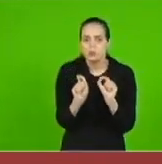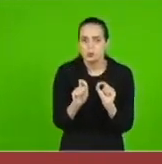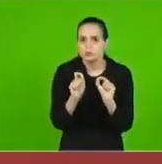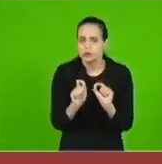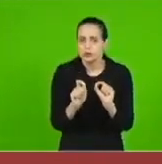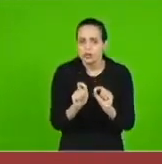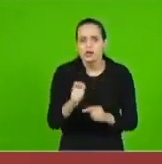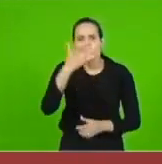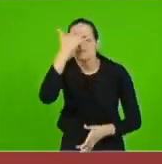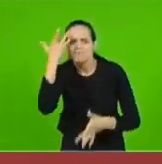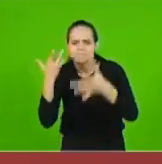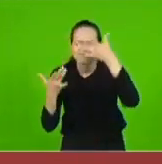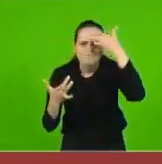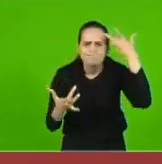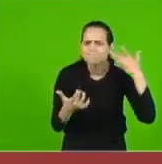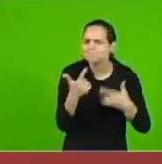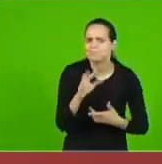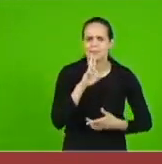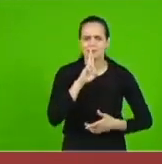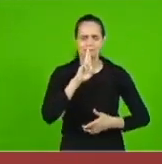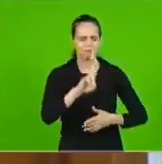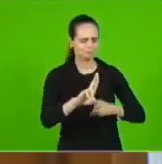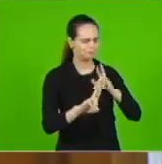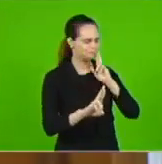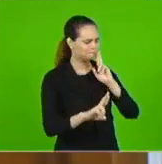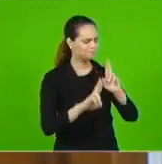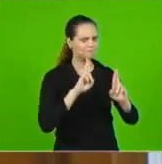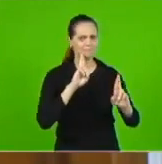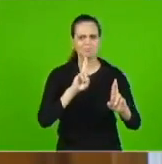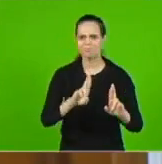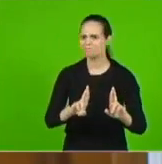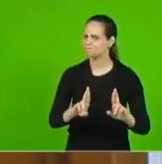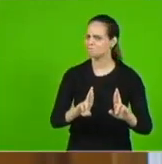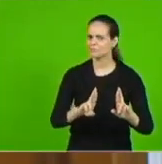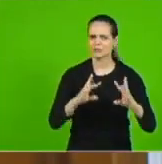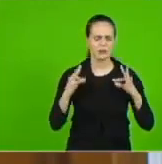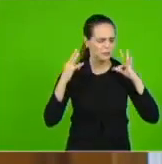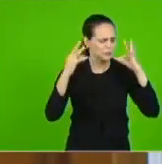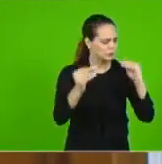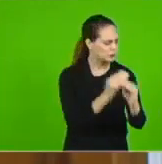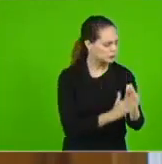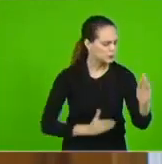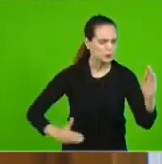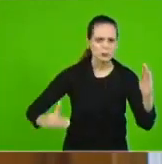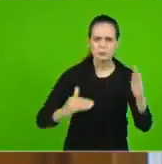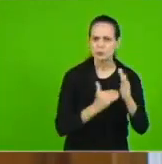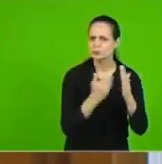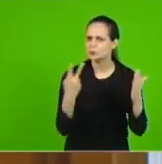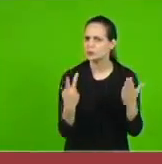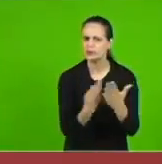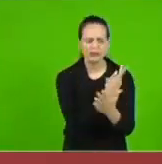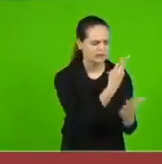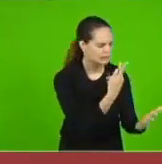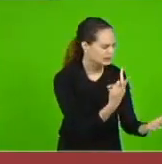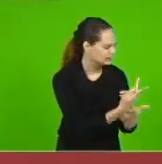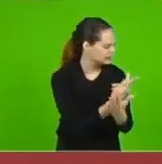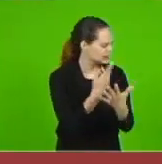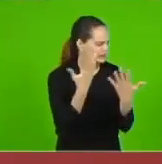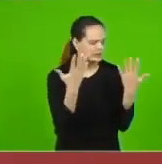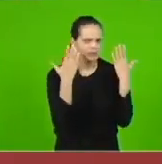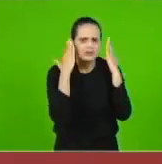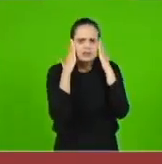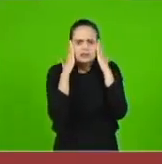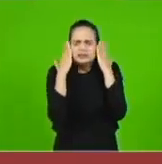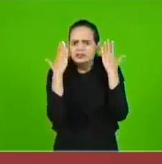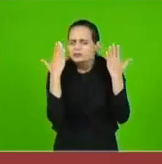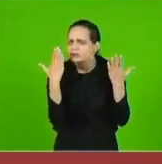people don't have an answer today to everything that is occurring. The occurrences, they are